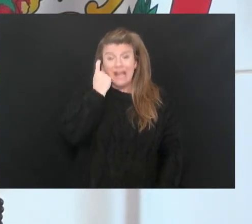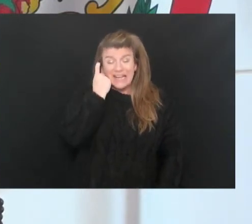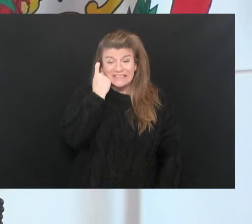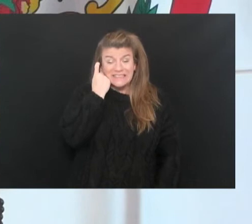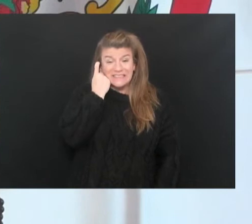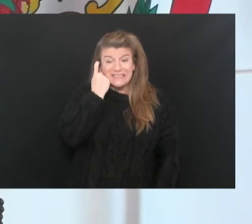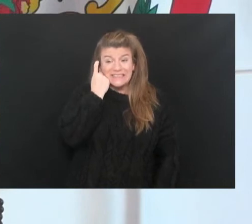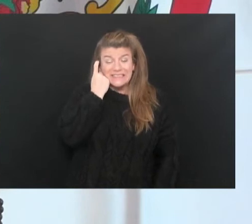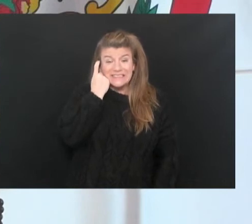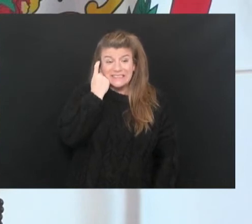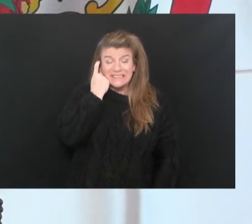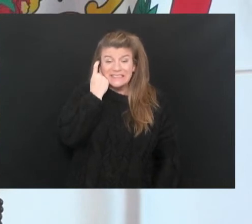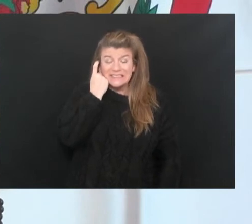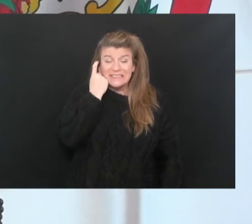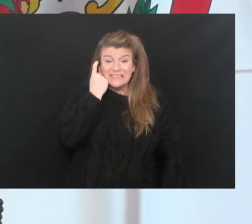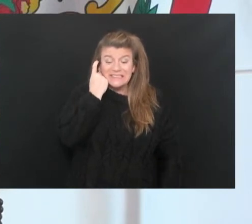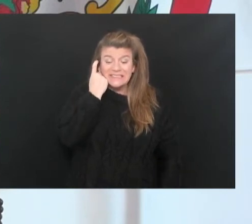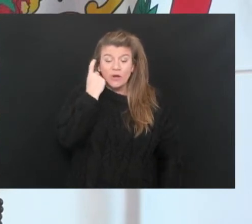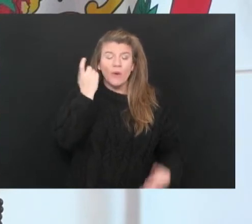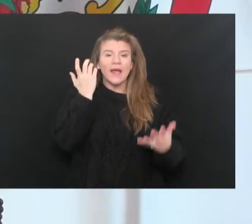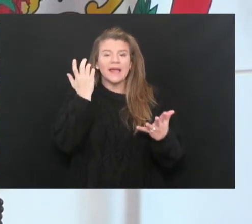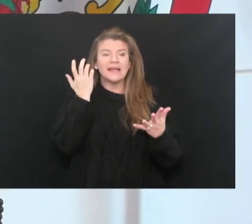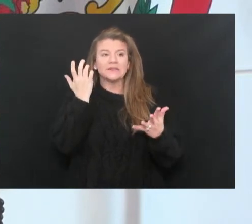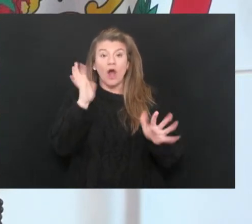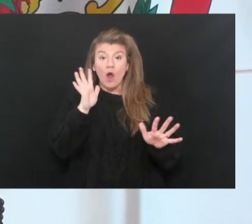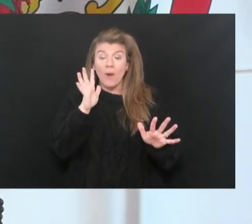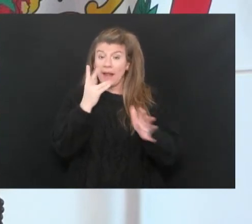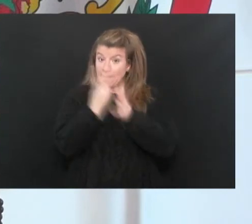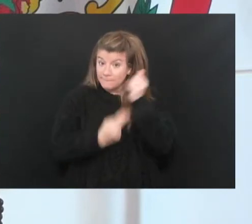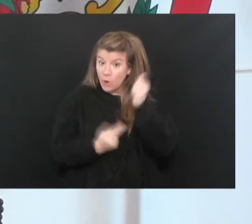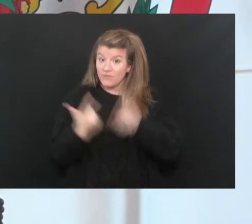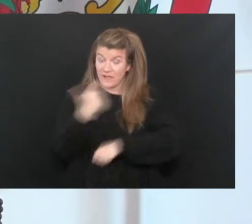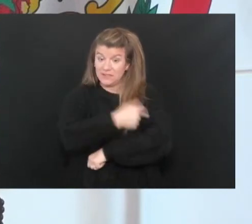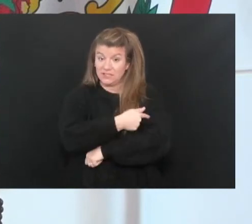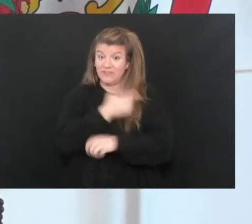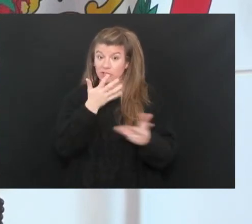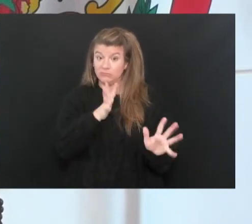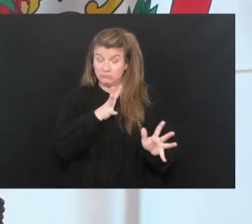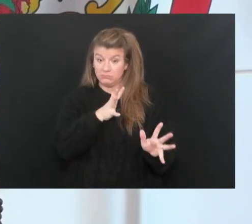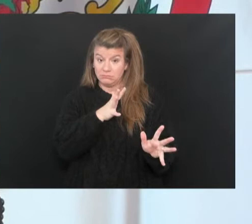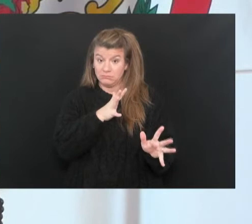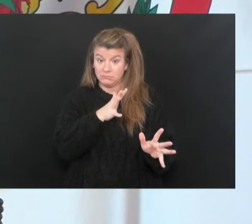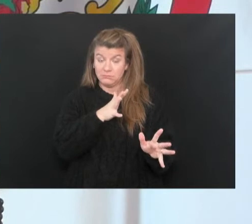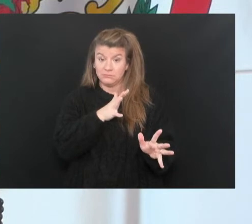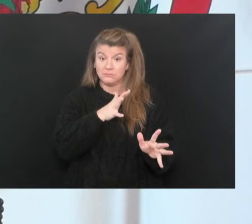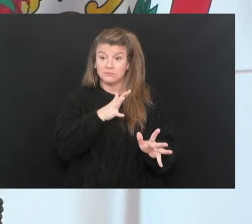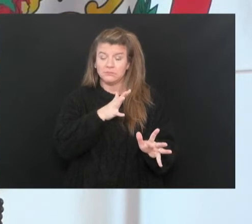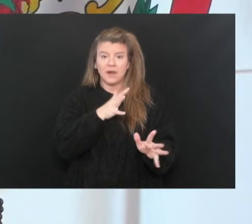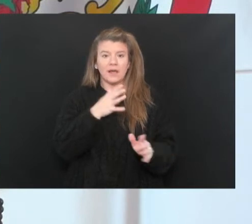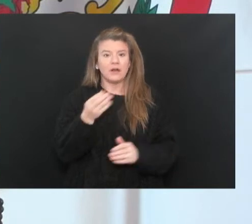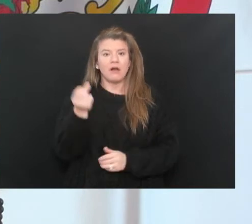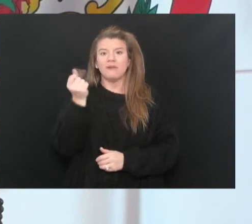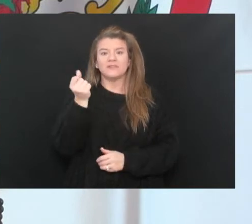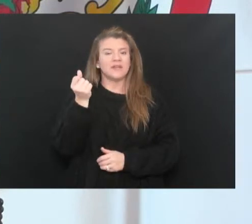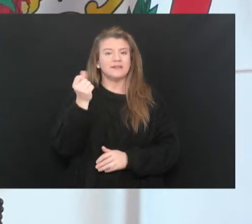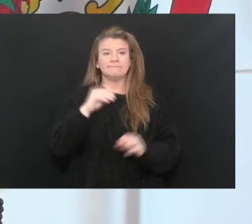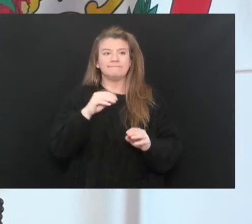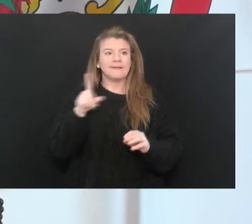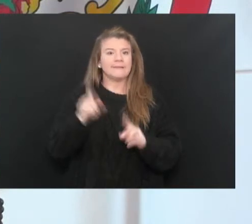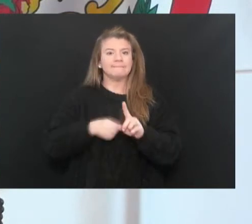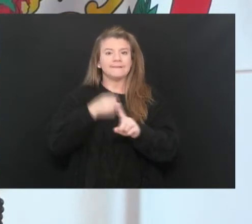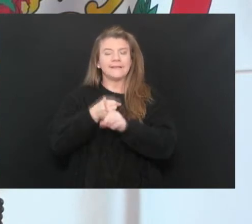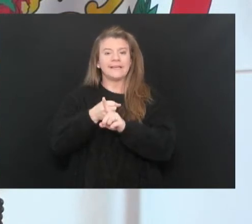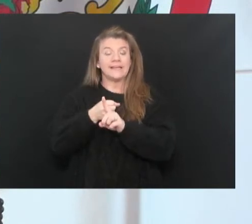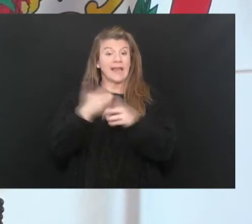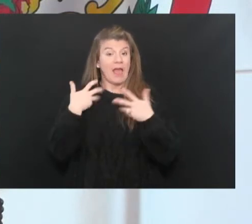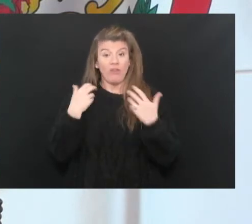been, he's already had both of his vaccinations, and all of a sudden out of the clear blue sky, healthy as he